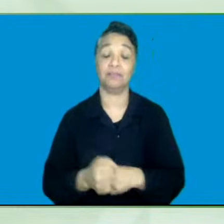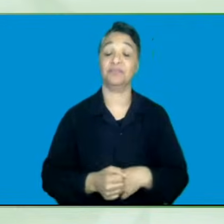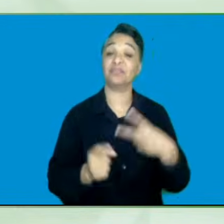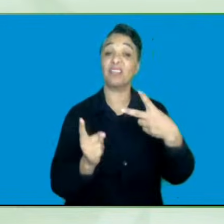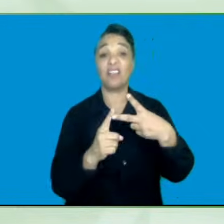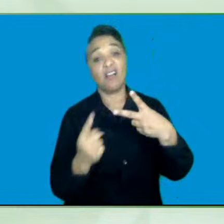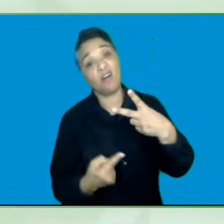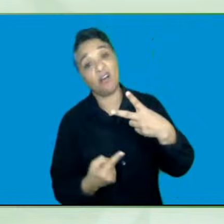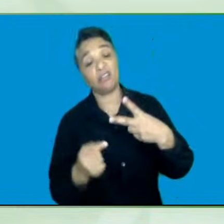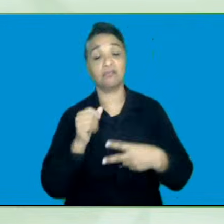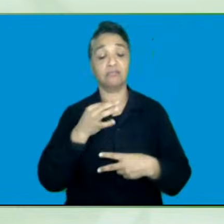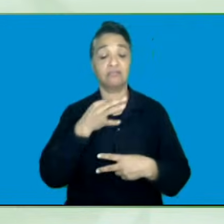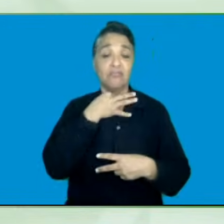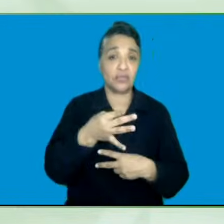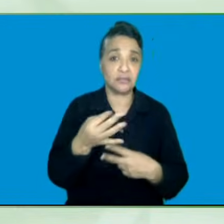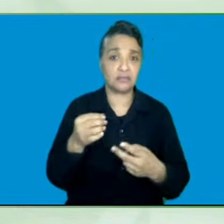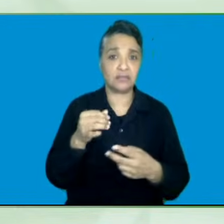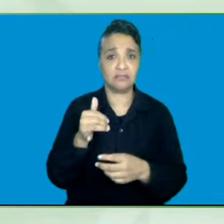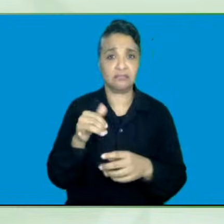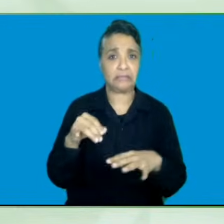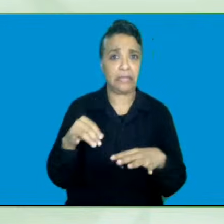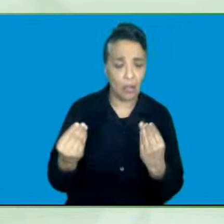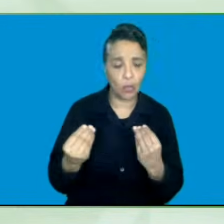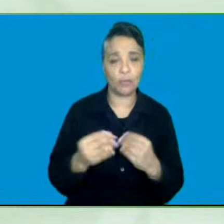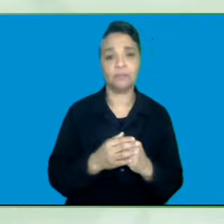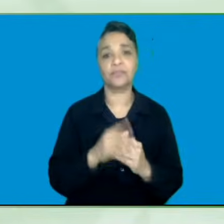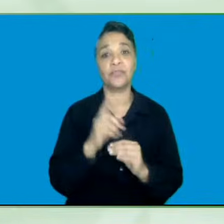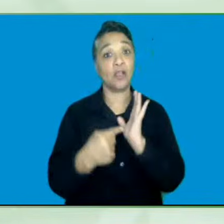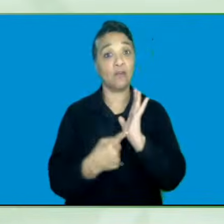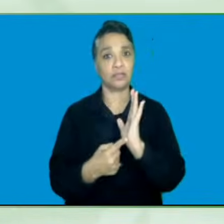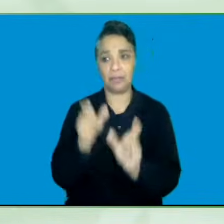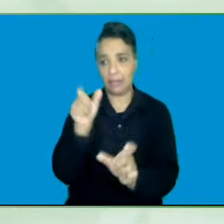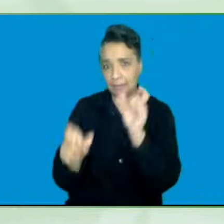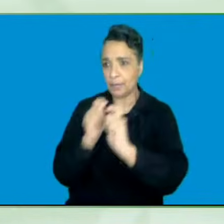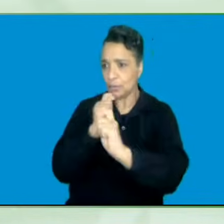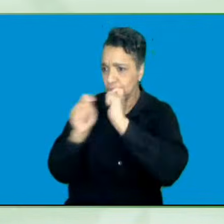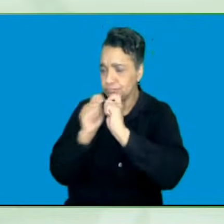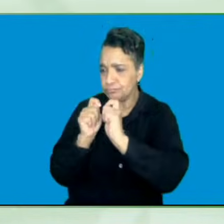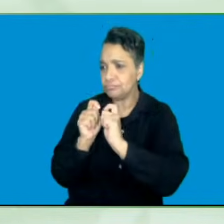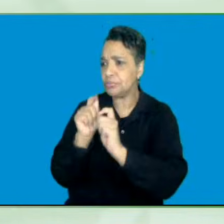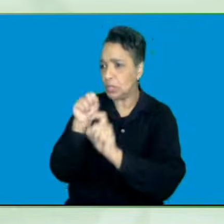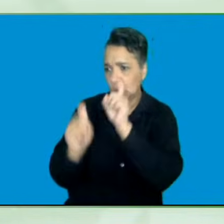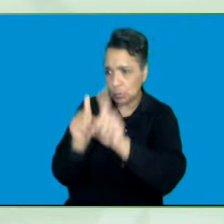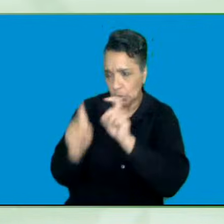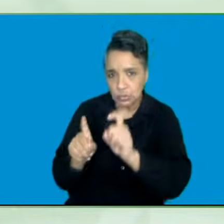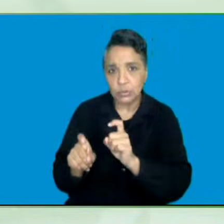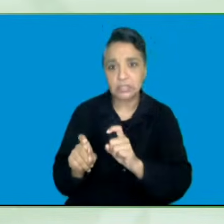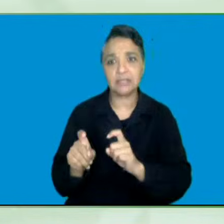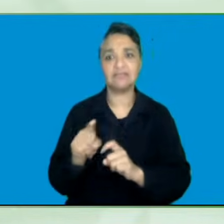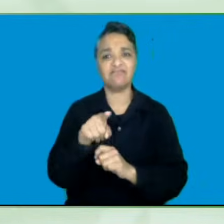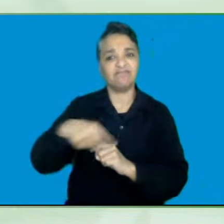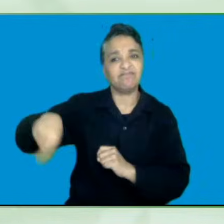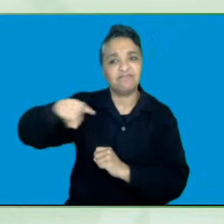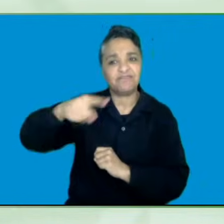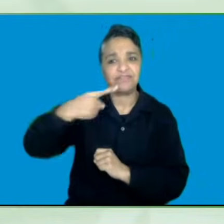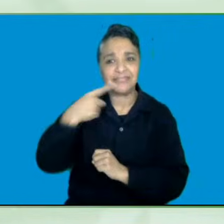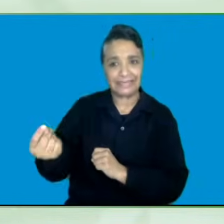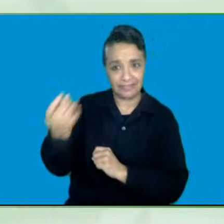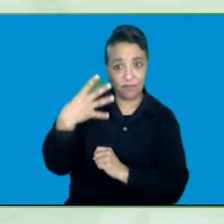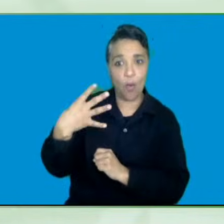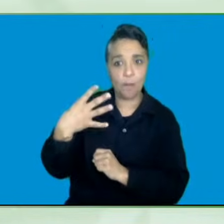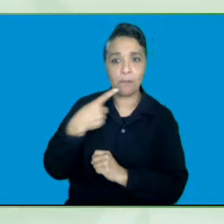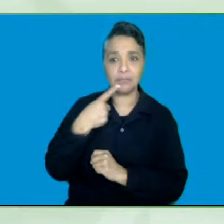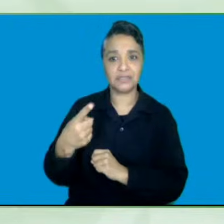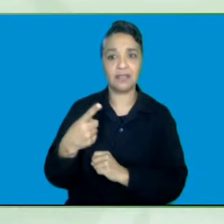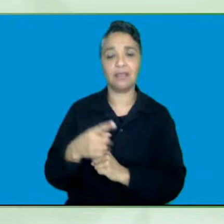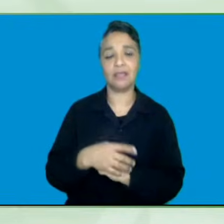the risk, I mean, when our interviewees, I would say the most common risk that they raised were related